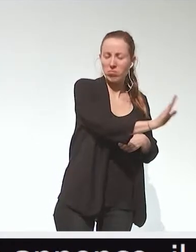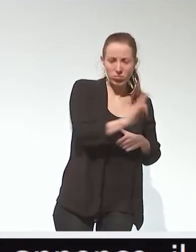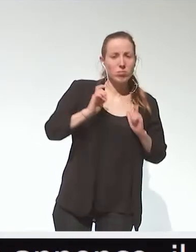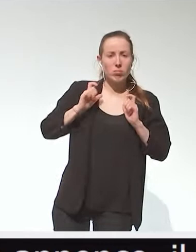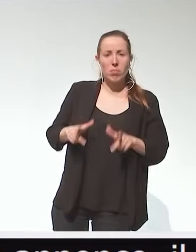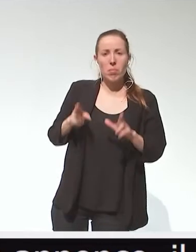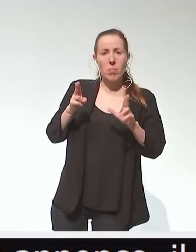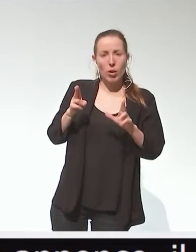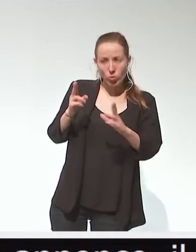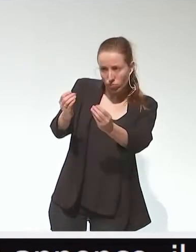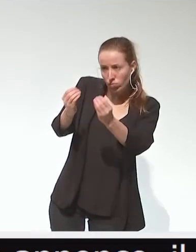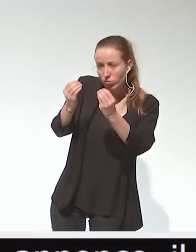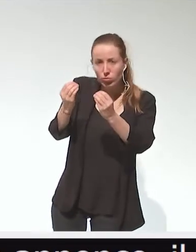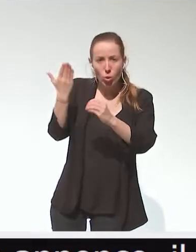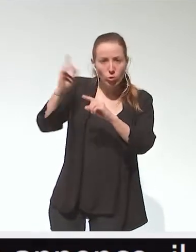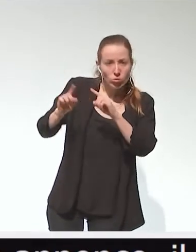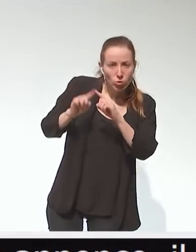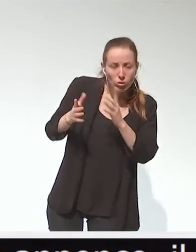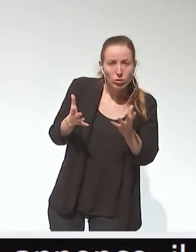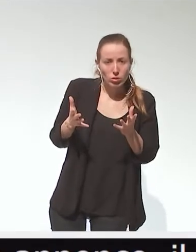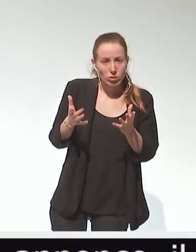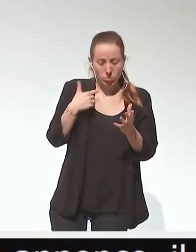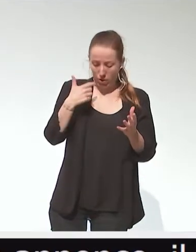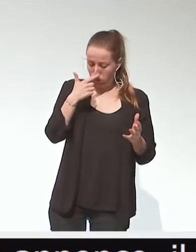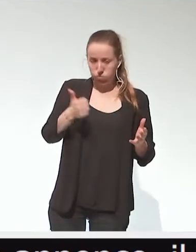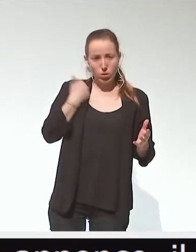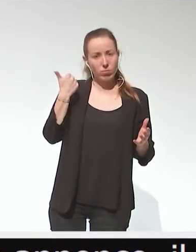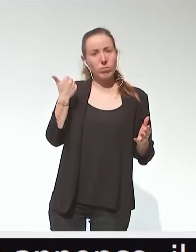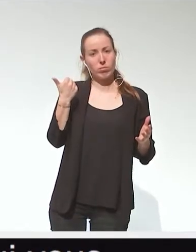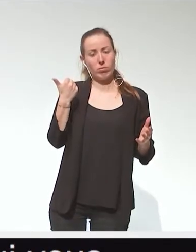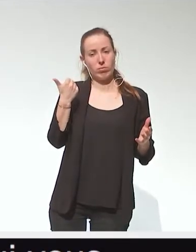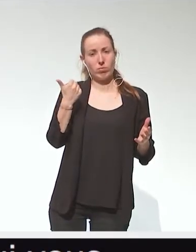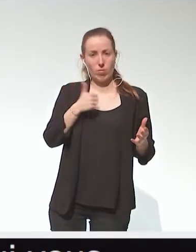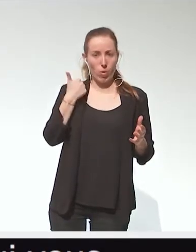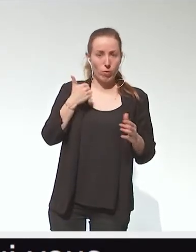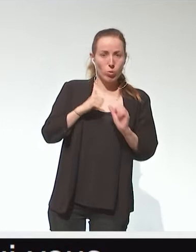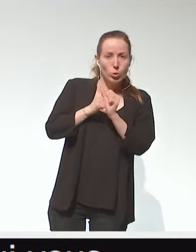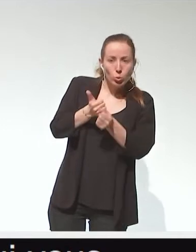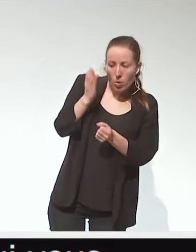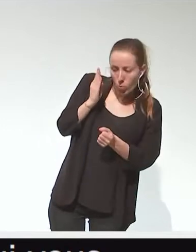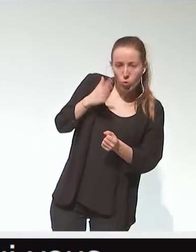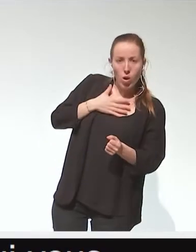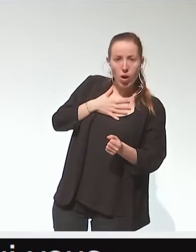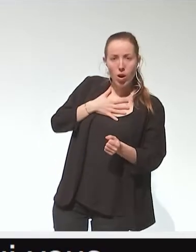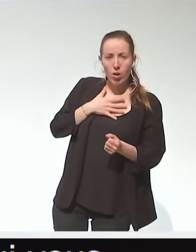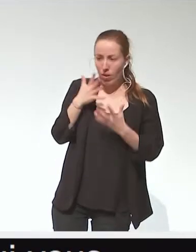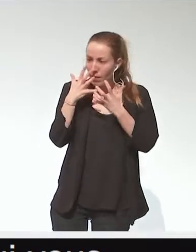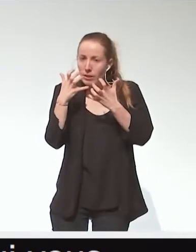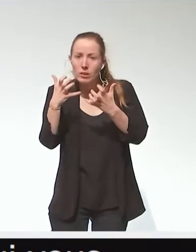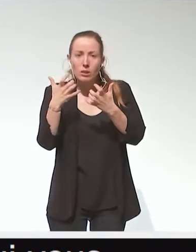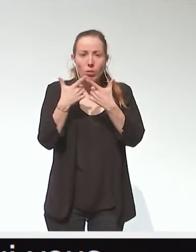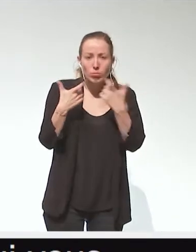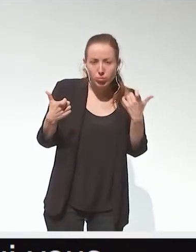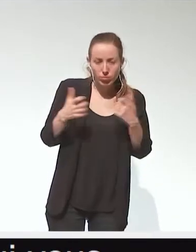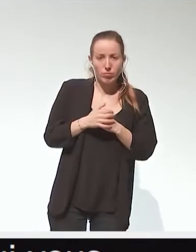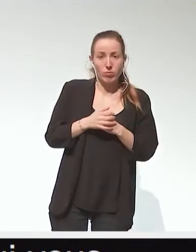to actually independently work, depending on the person's need. The second thing was we did an employers